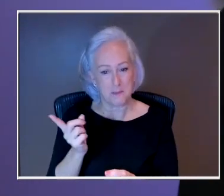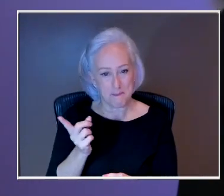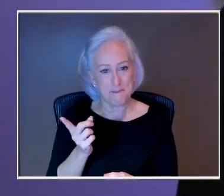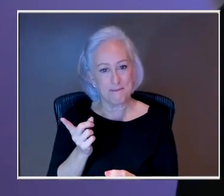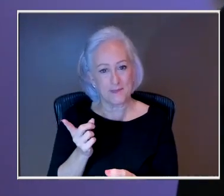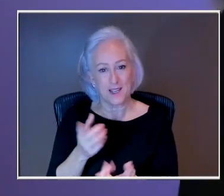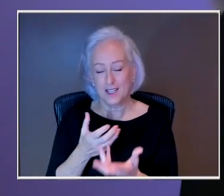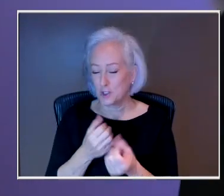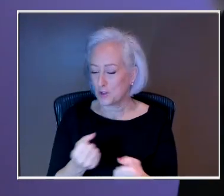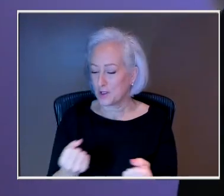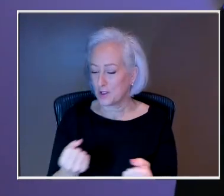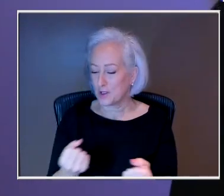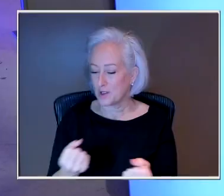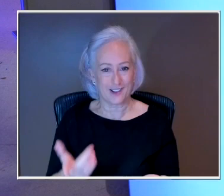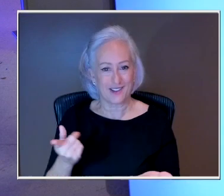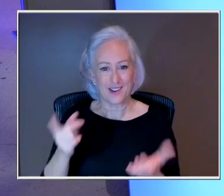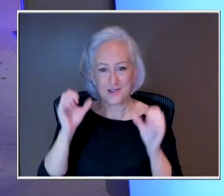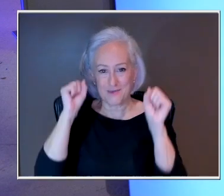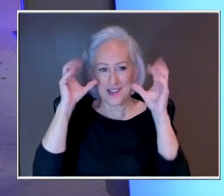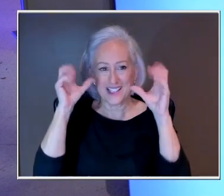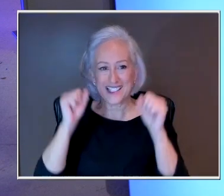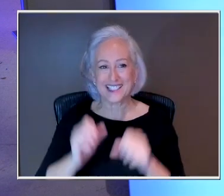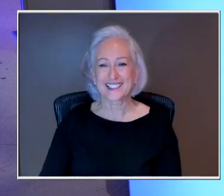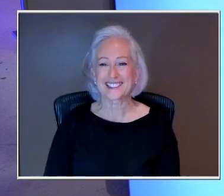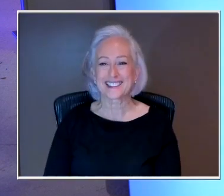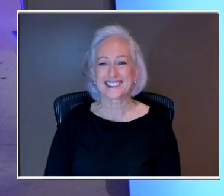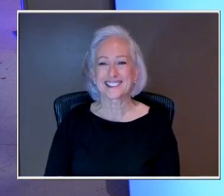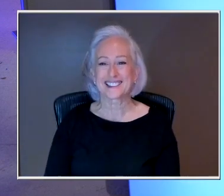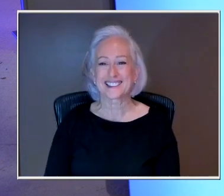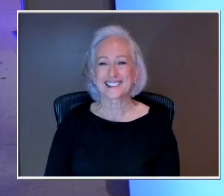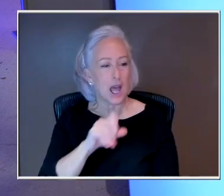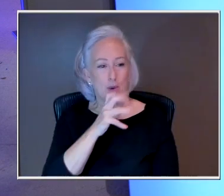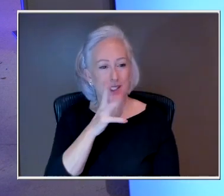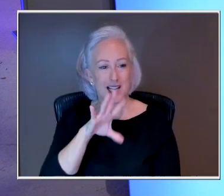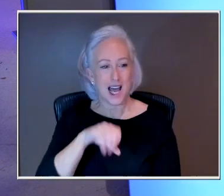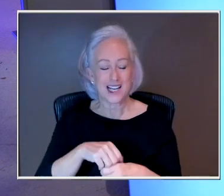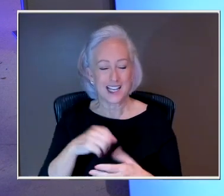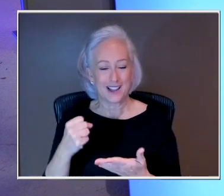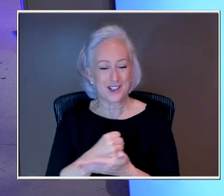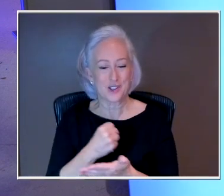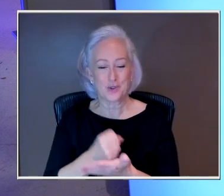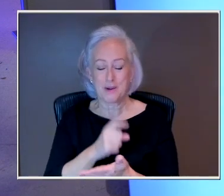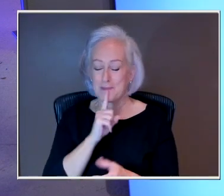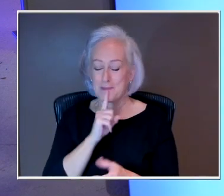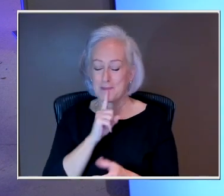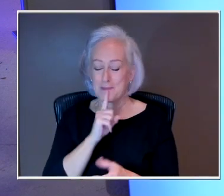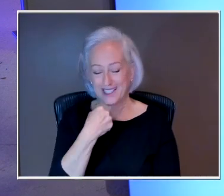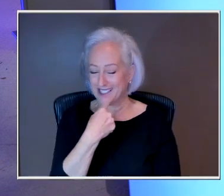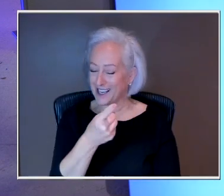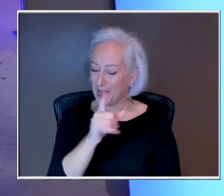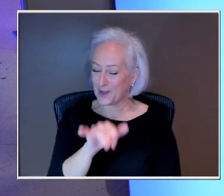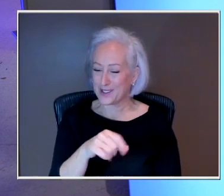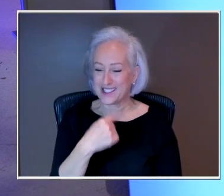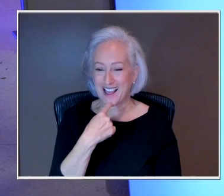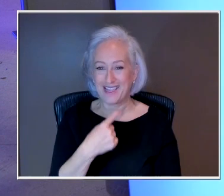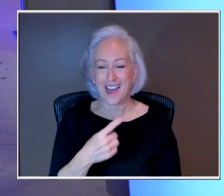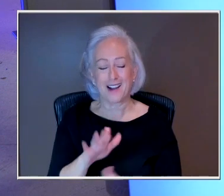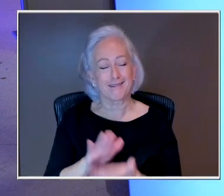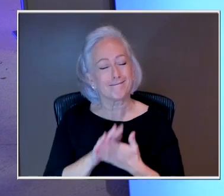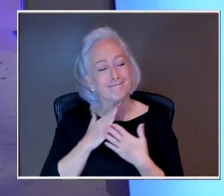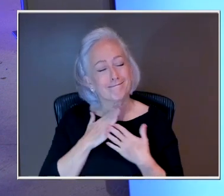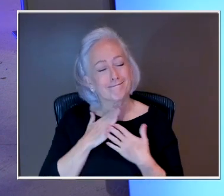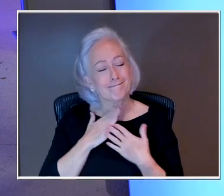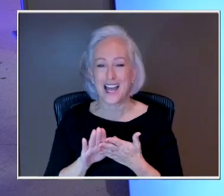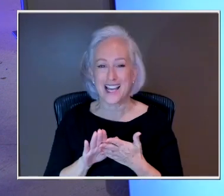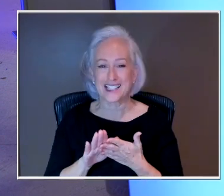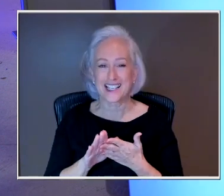here because they're amazing. That wasn't in the script. No. I promise you, we didn't tell Michelle to say that. It's so nice. And it must be so wonderful